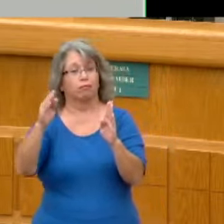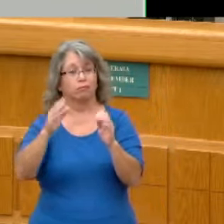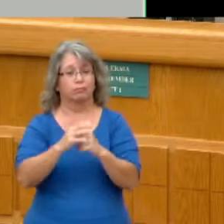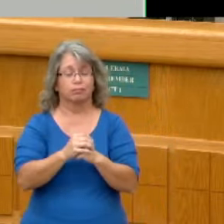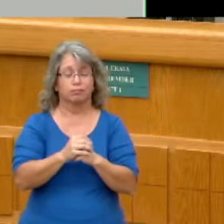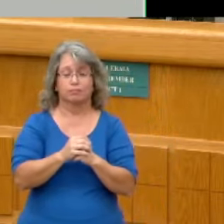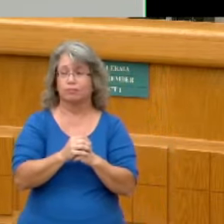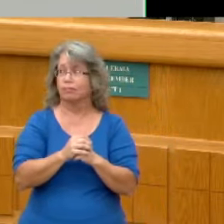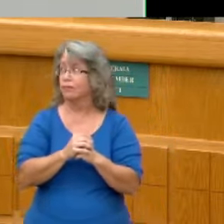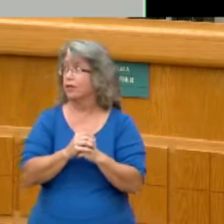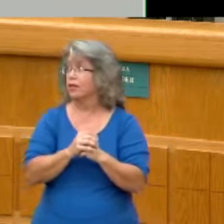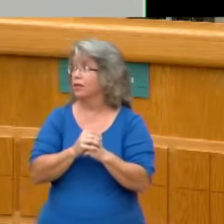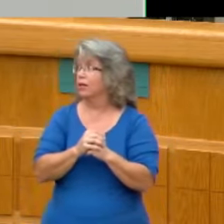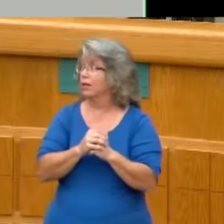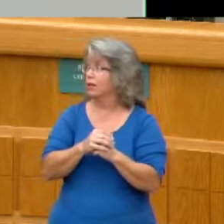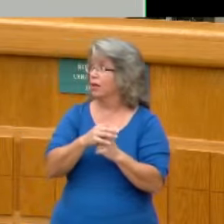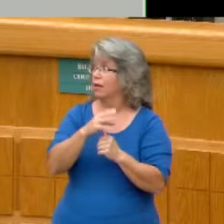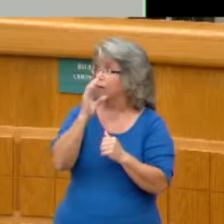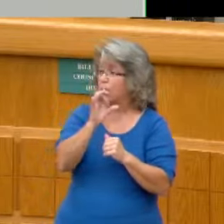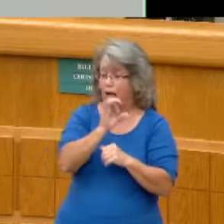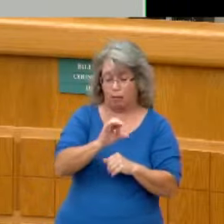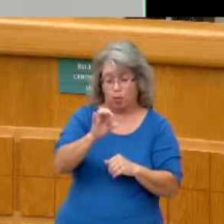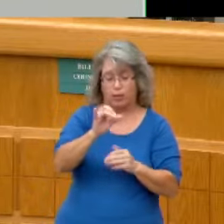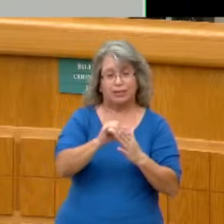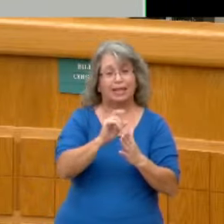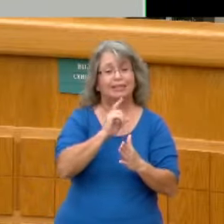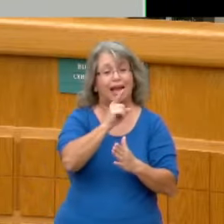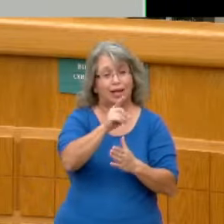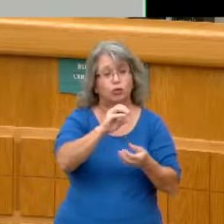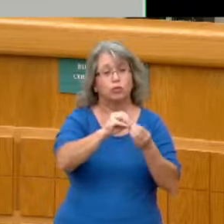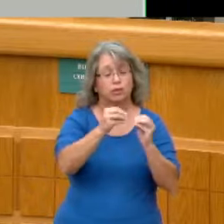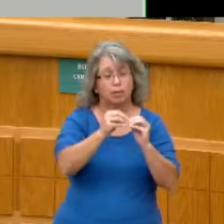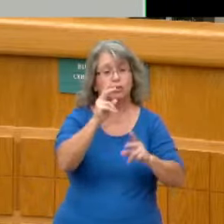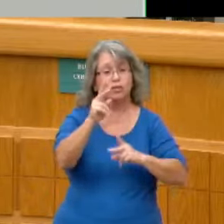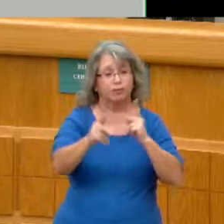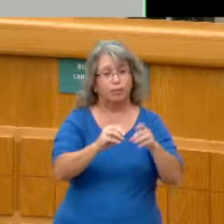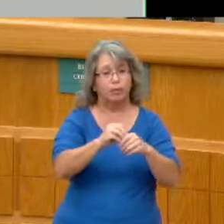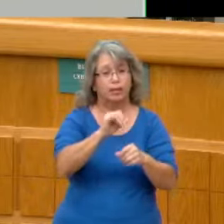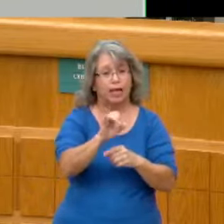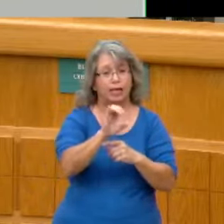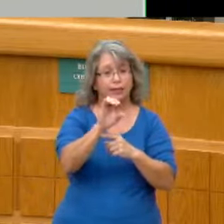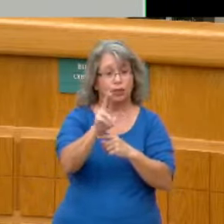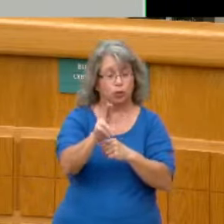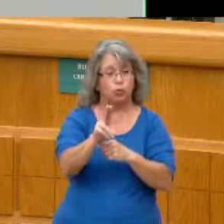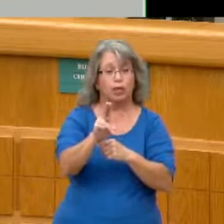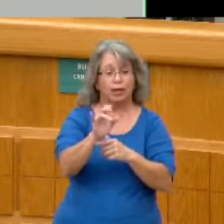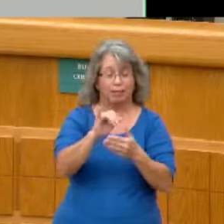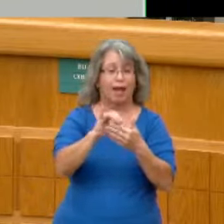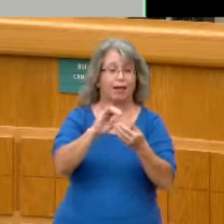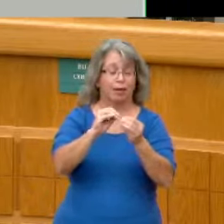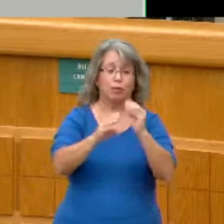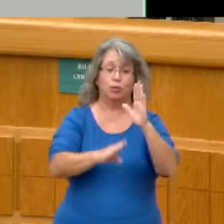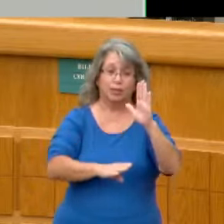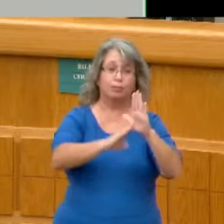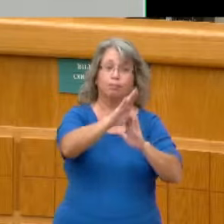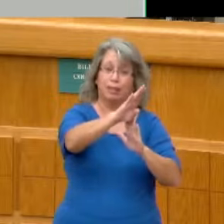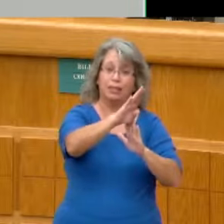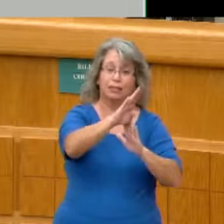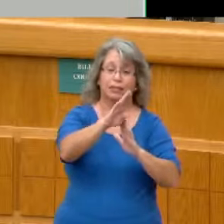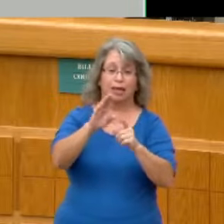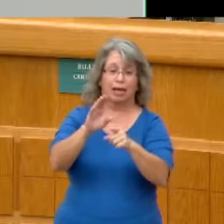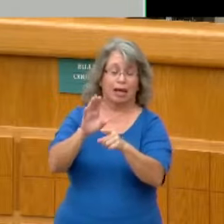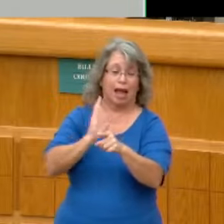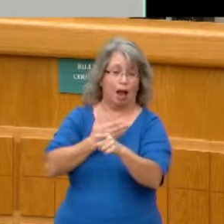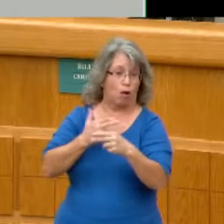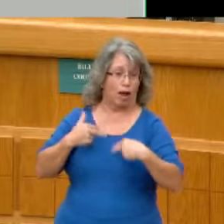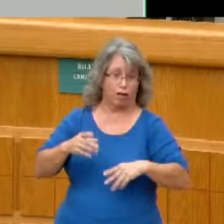it's worth, those are the actual number of people in the ICU. This value has peaked, and as the public health director pointed out for Nueces County, as well